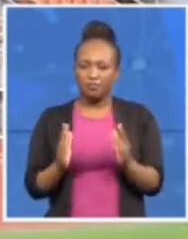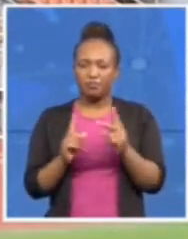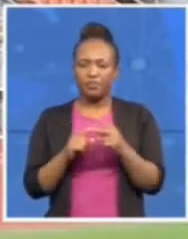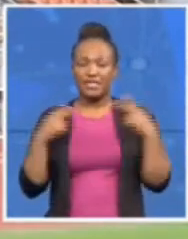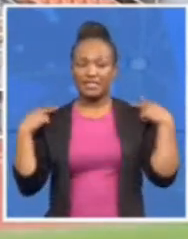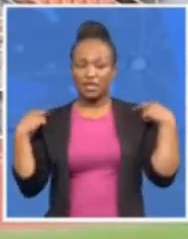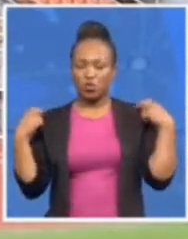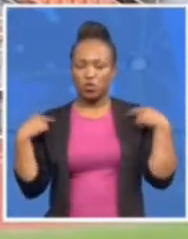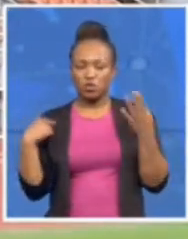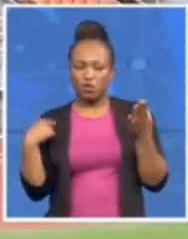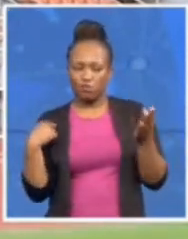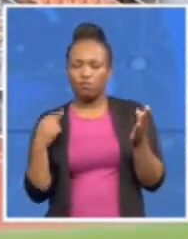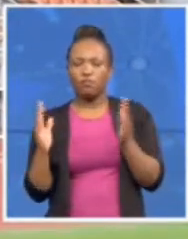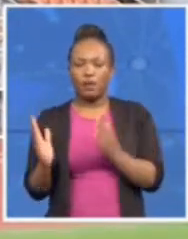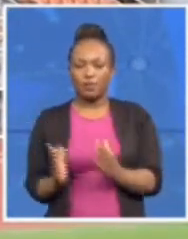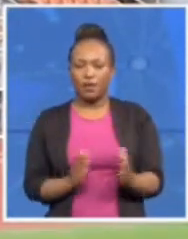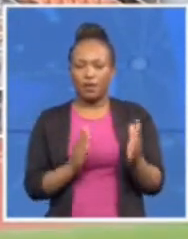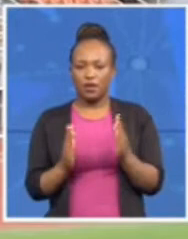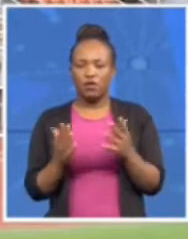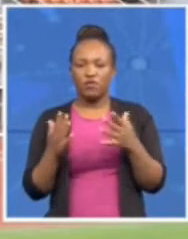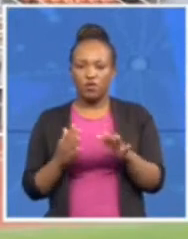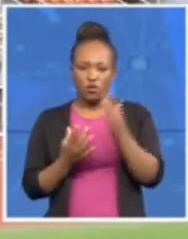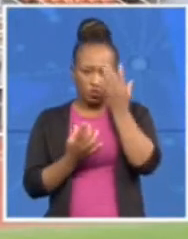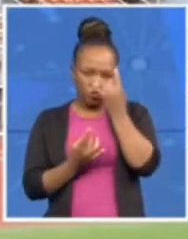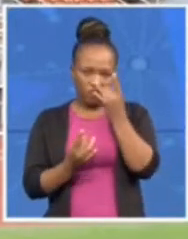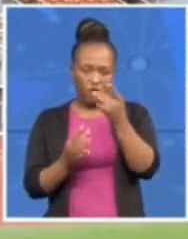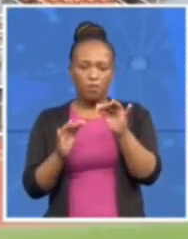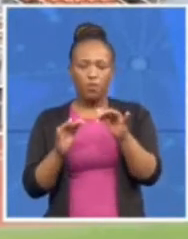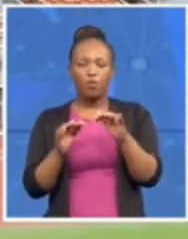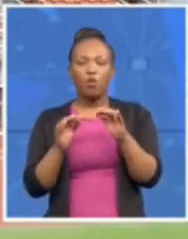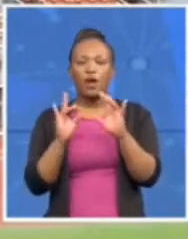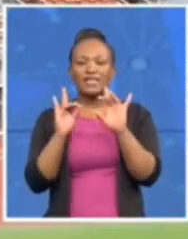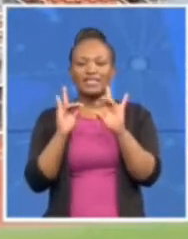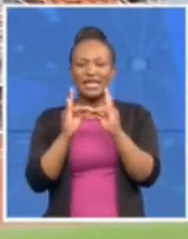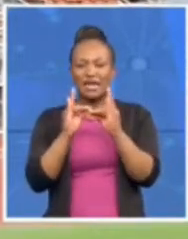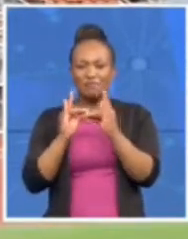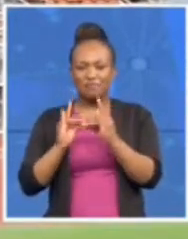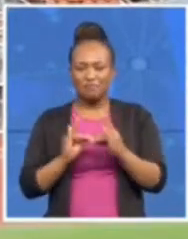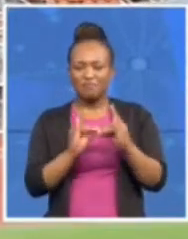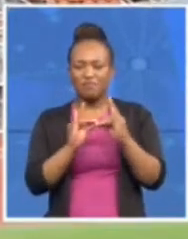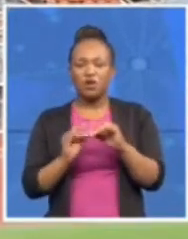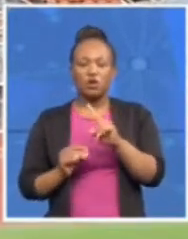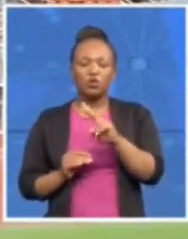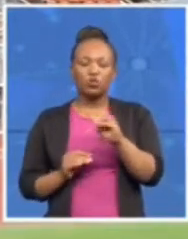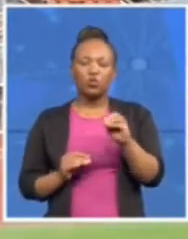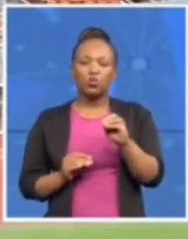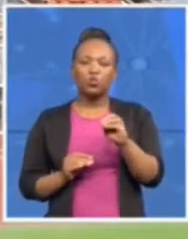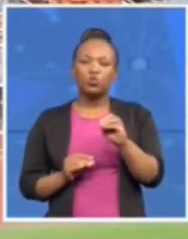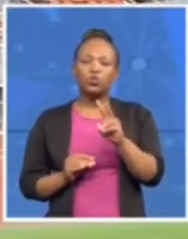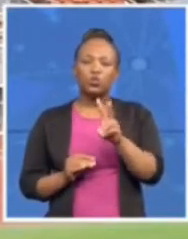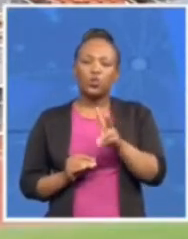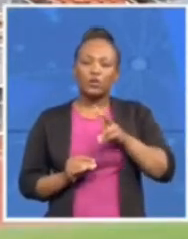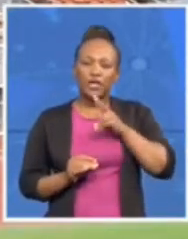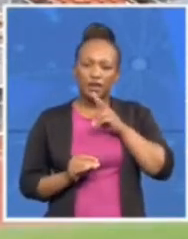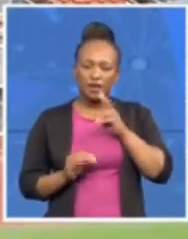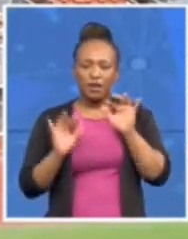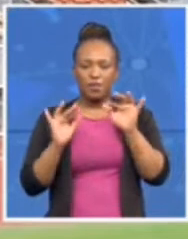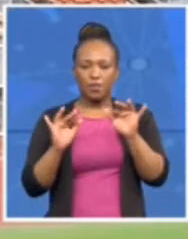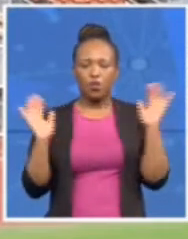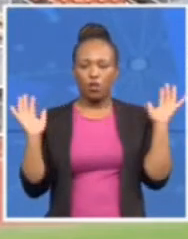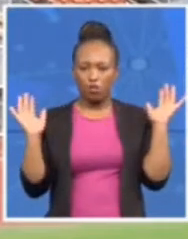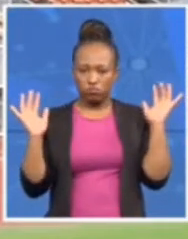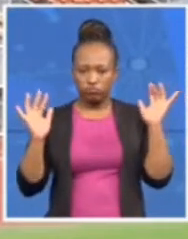have, in this massive grandstand, only 2,000 people. Will be allowed in this particular stadium, in line with adhering